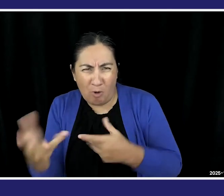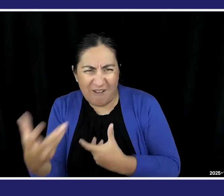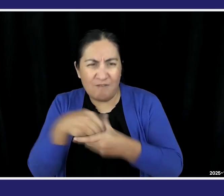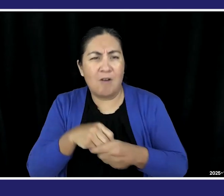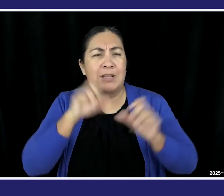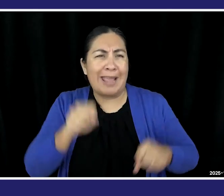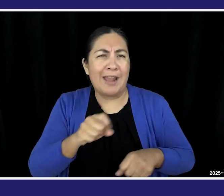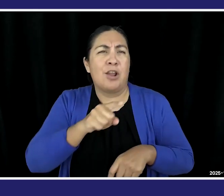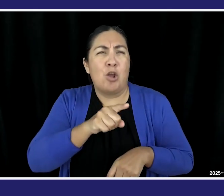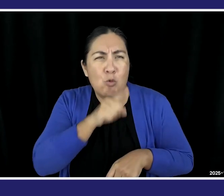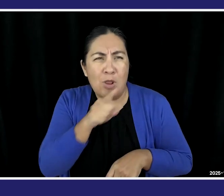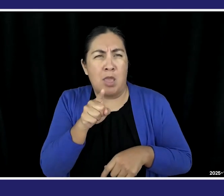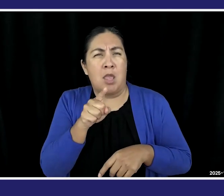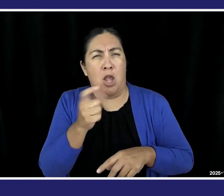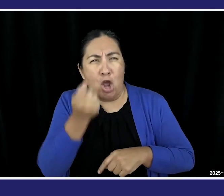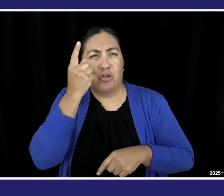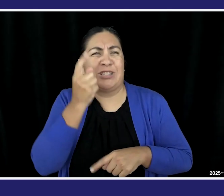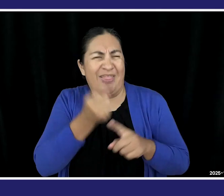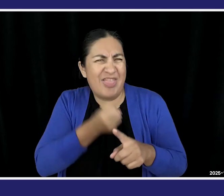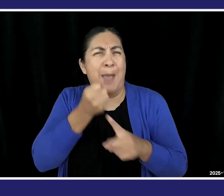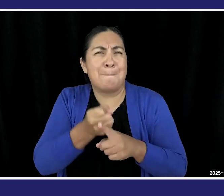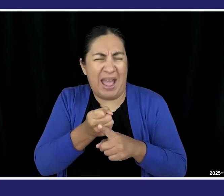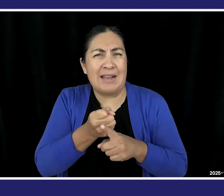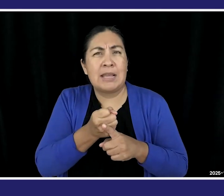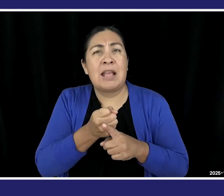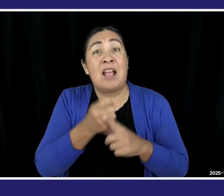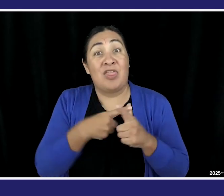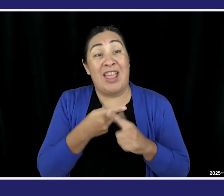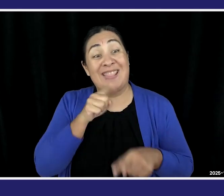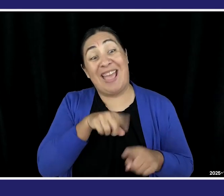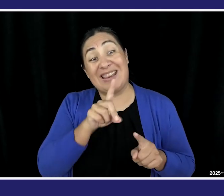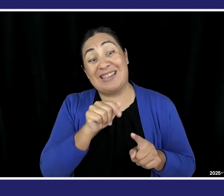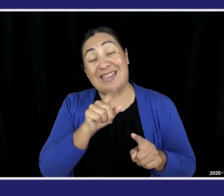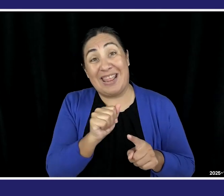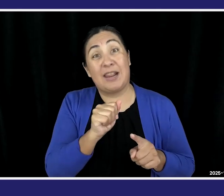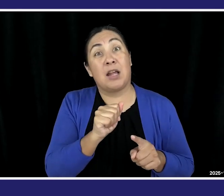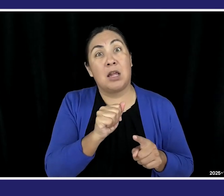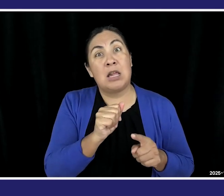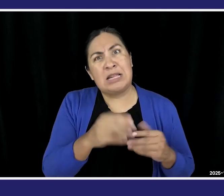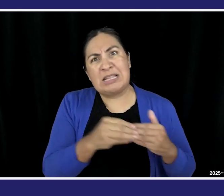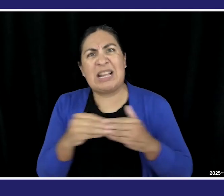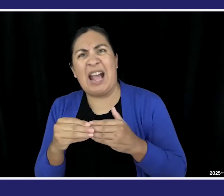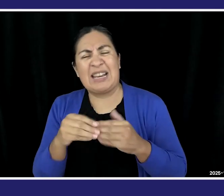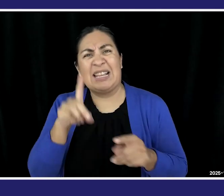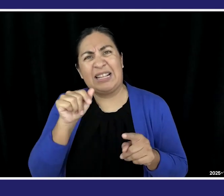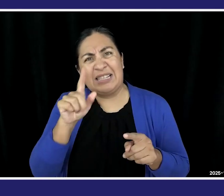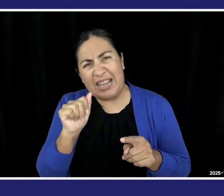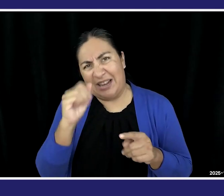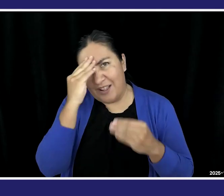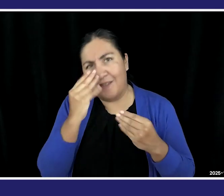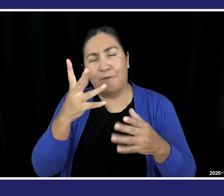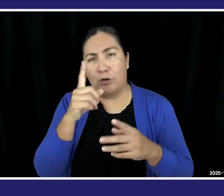jurisdiction, and then based on that data, developing data-driven and data-informed strategies, again,